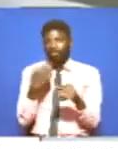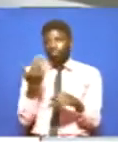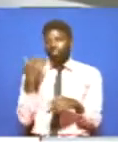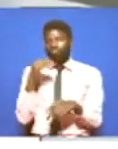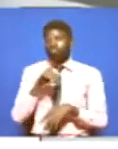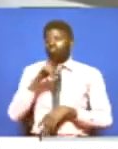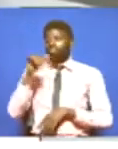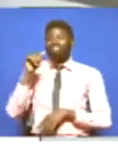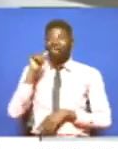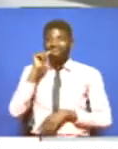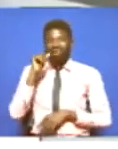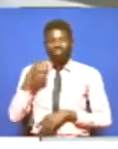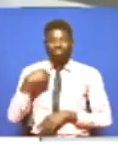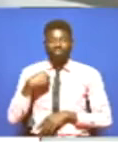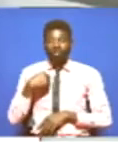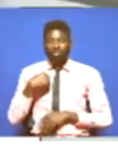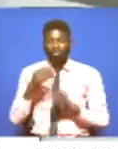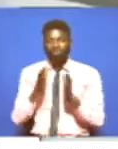Ngugi wa Thiong'o,